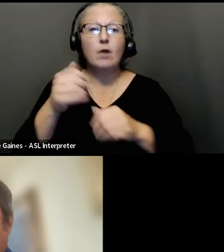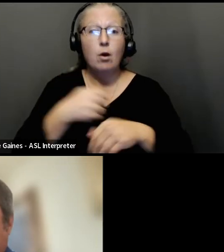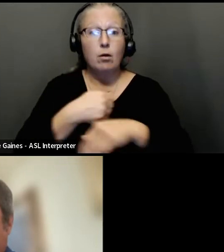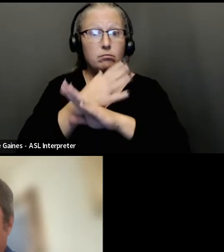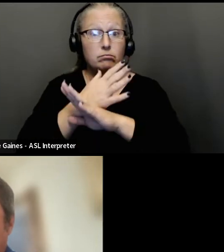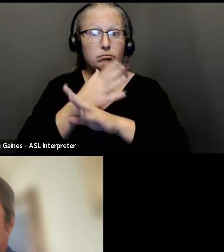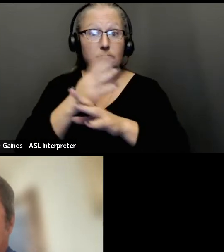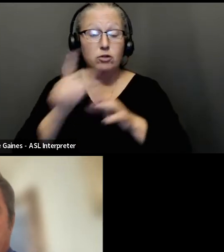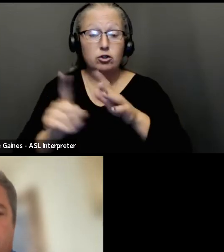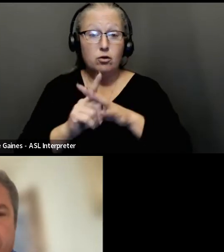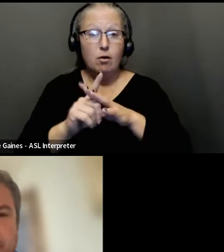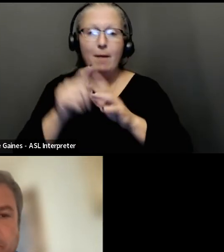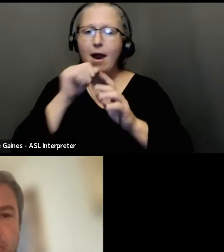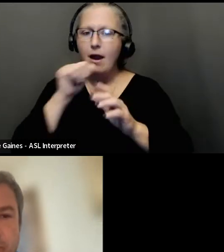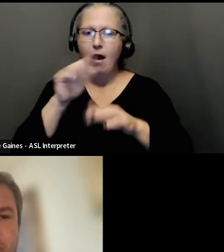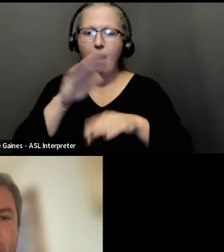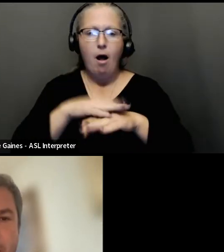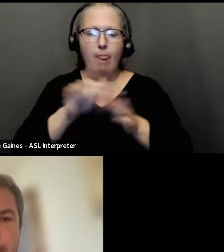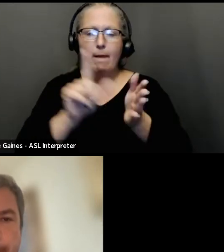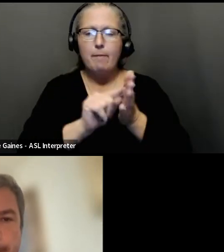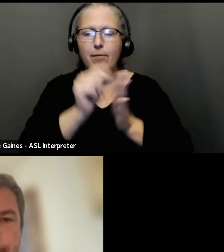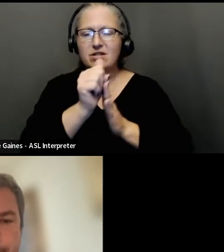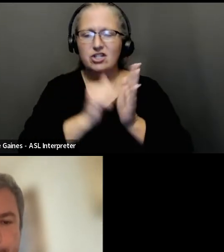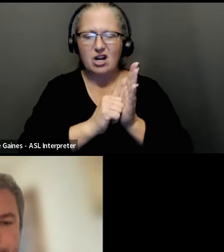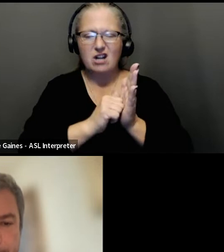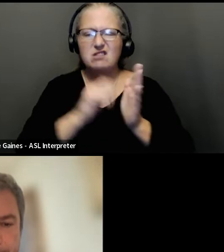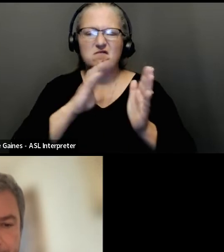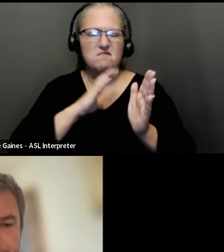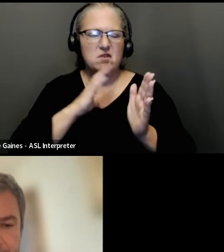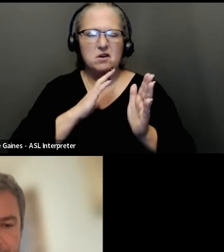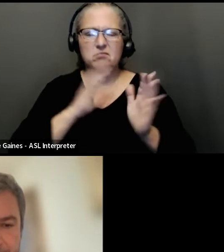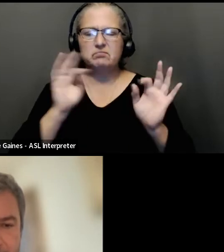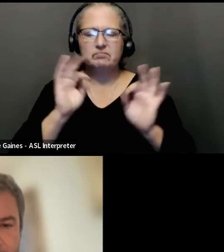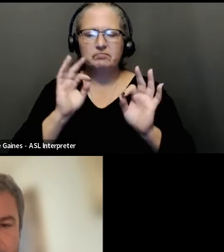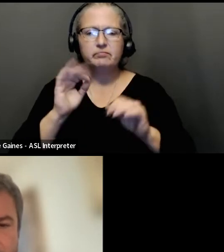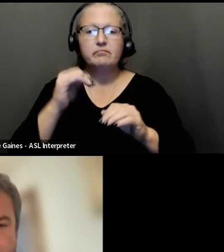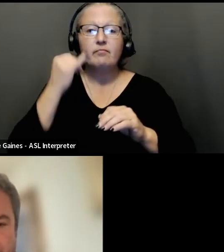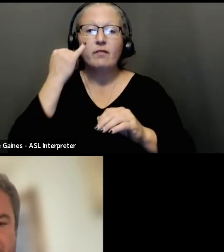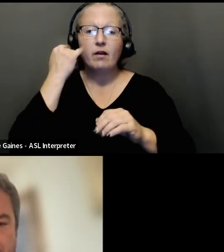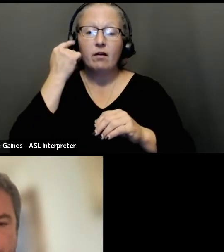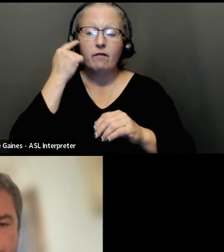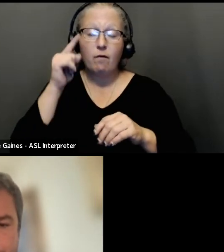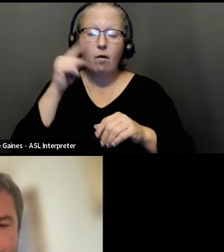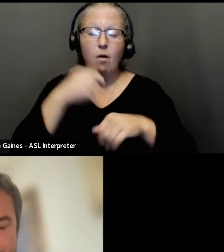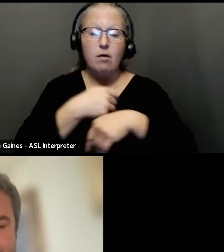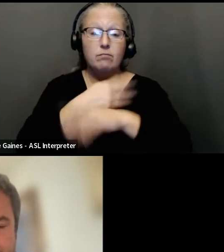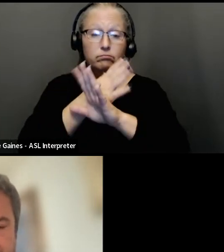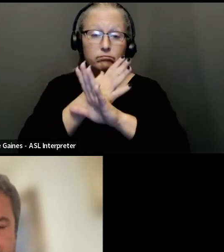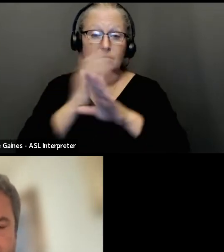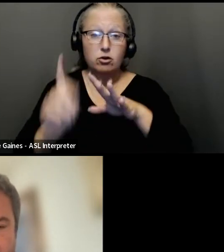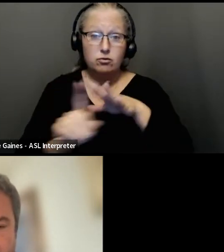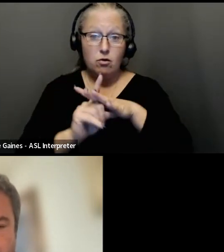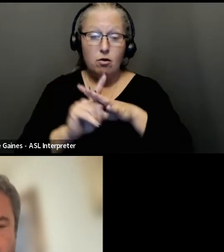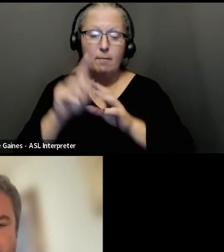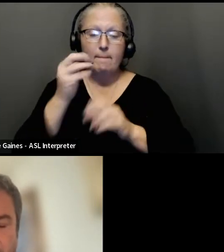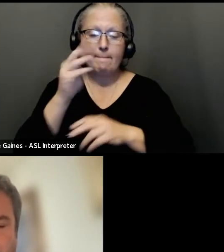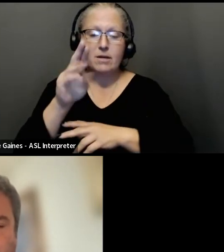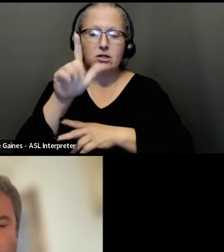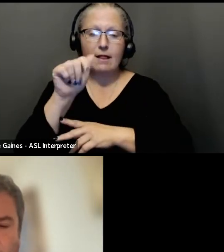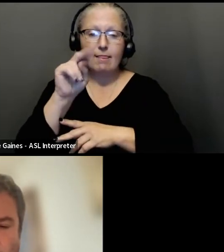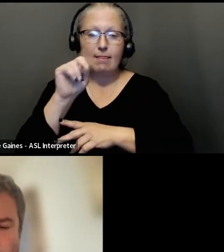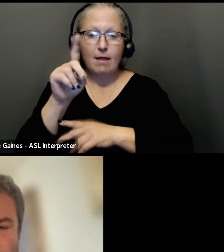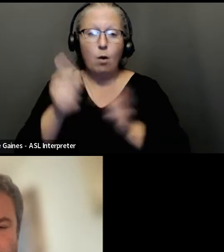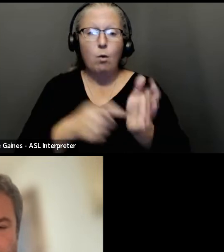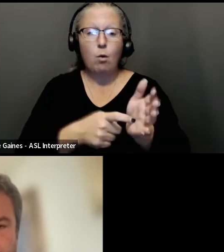attendance not being on the published agenda. In order to entertain the option of remote attendance, Mr. Land is